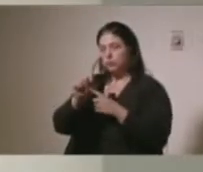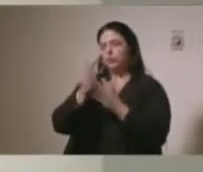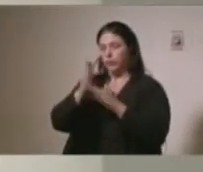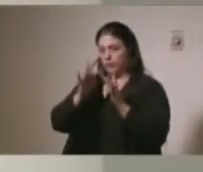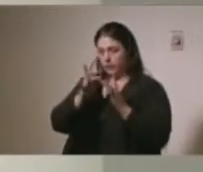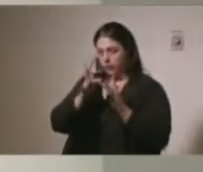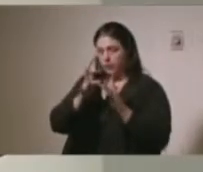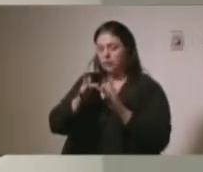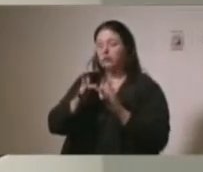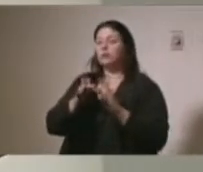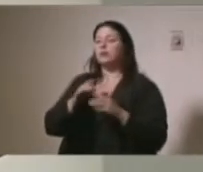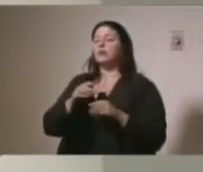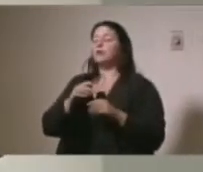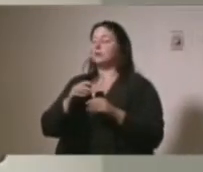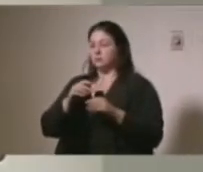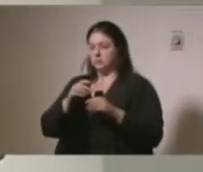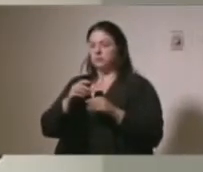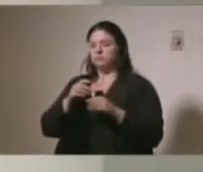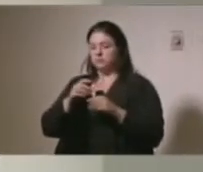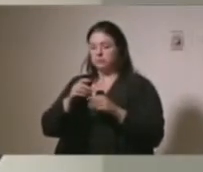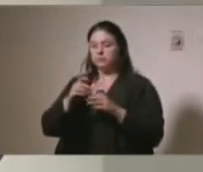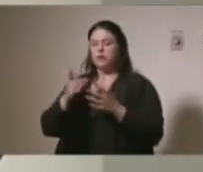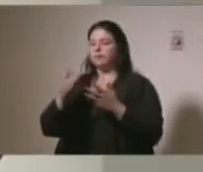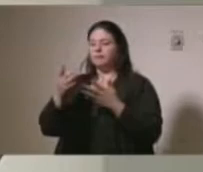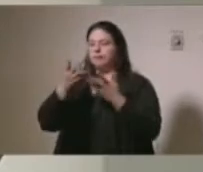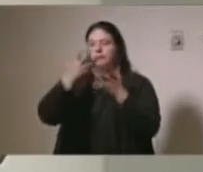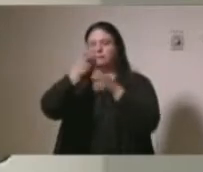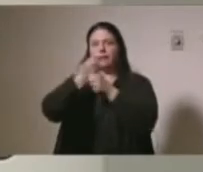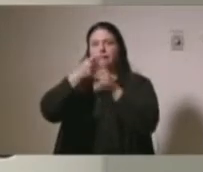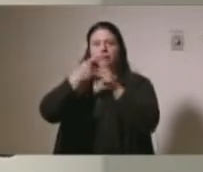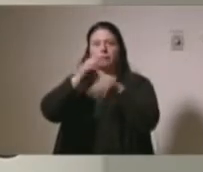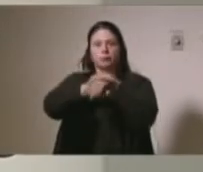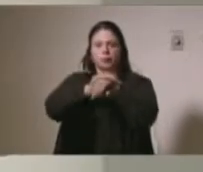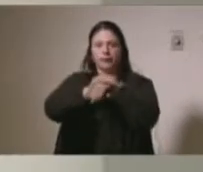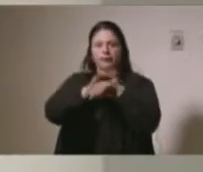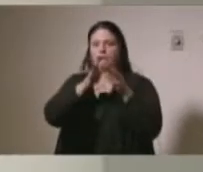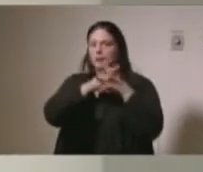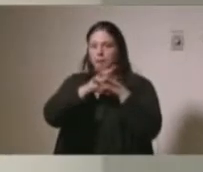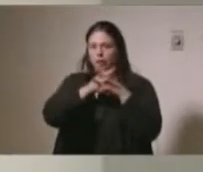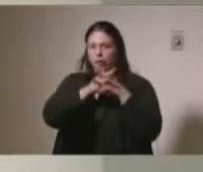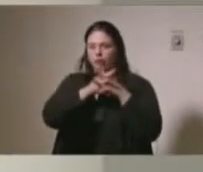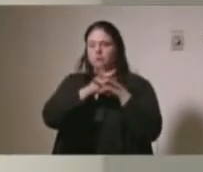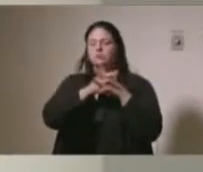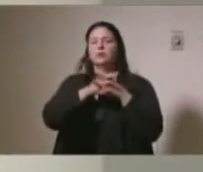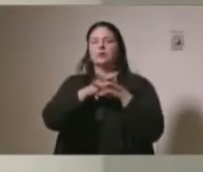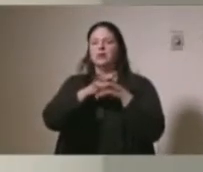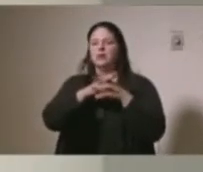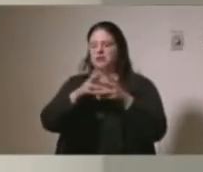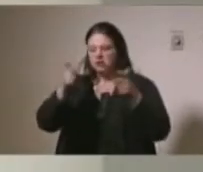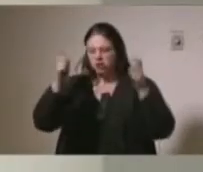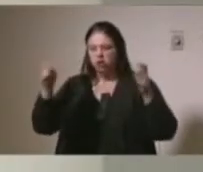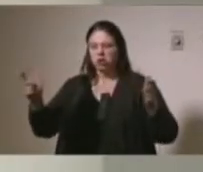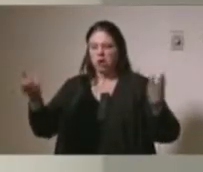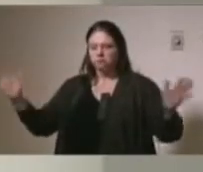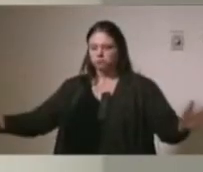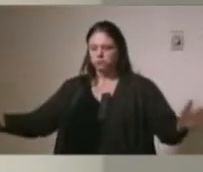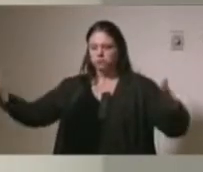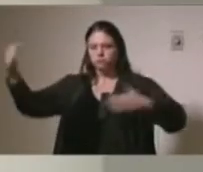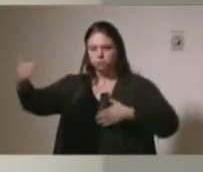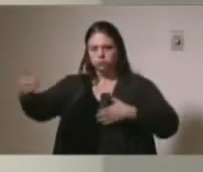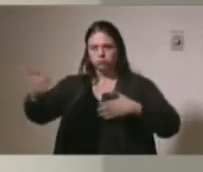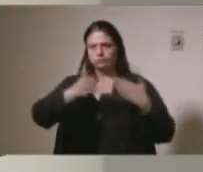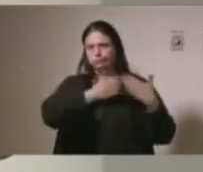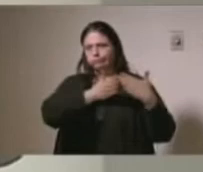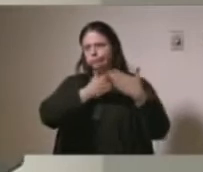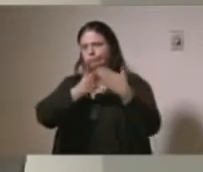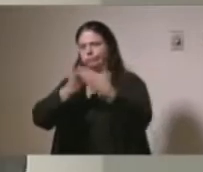Post. It's collected in places like Britain and America, and big container ships come over, and